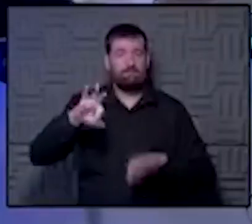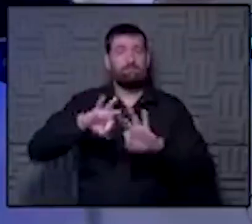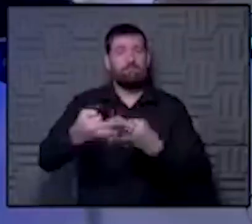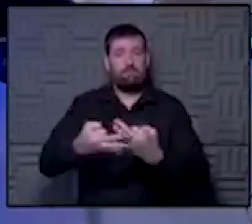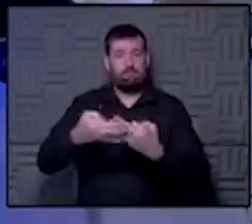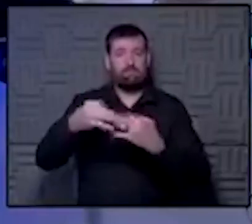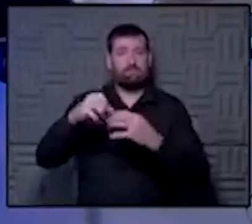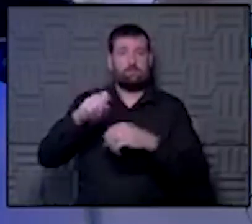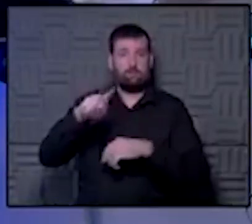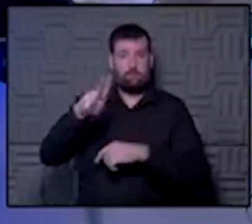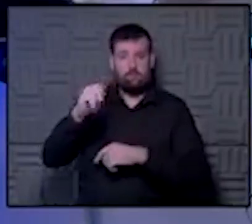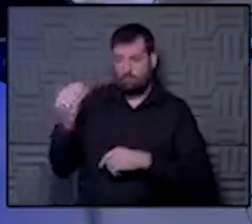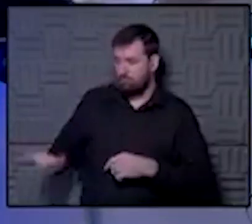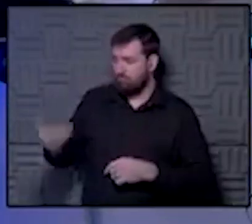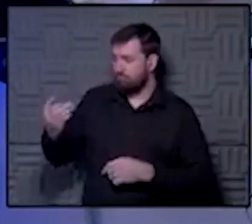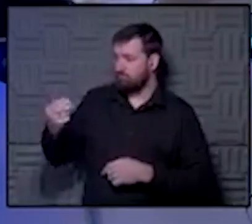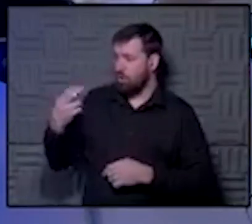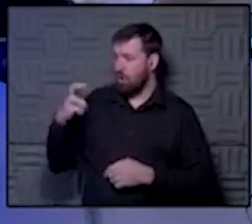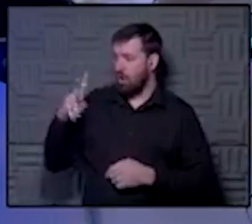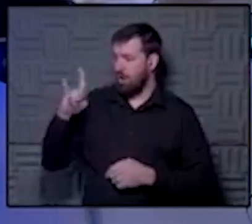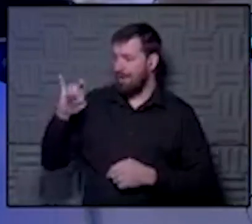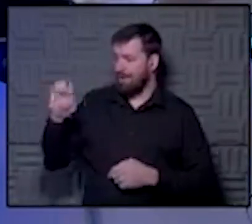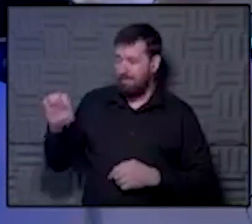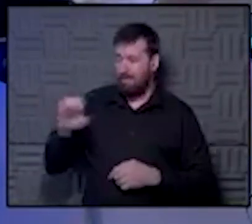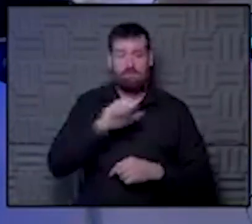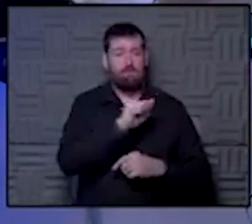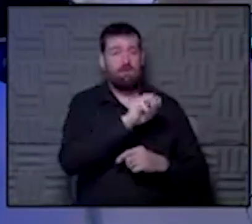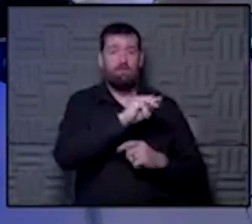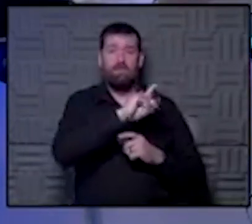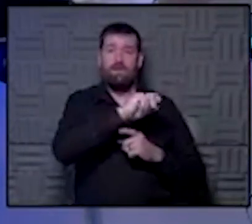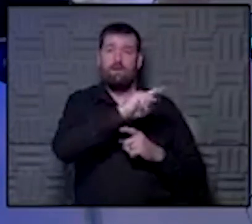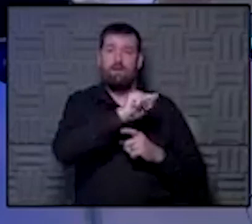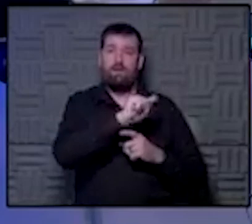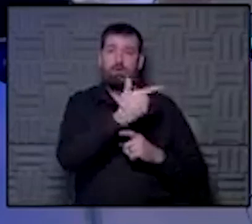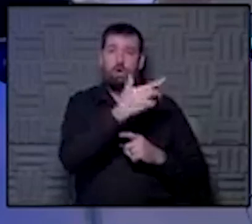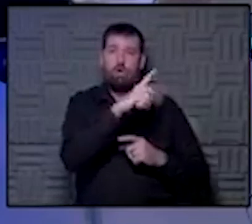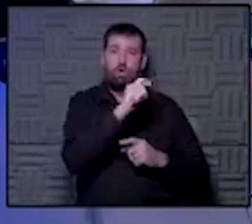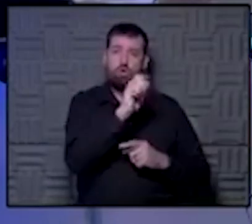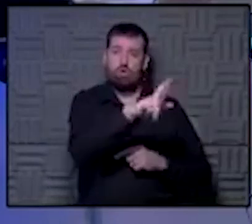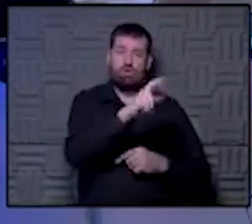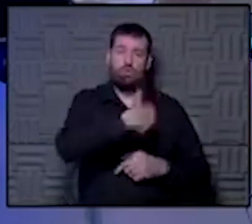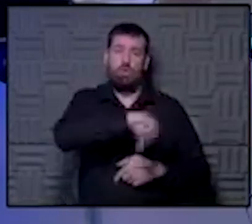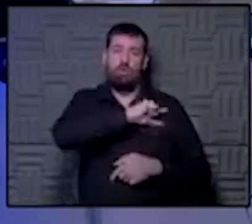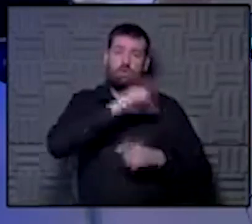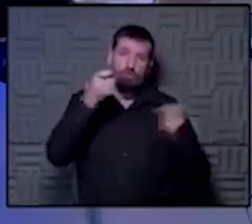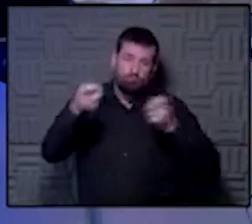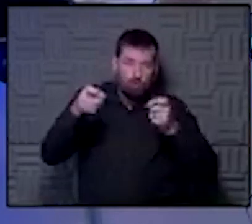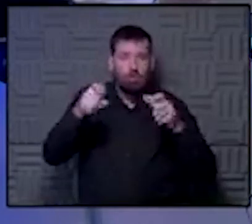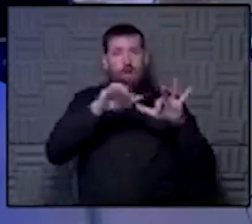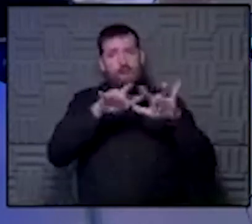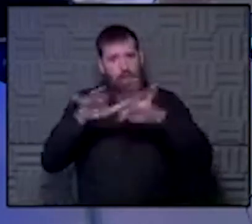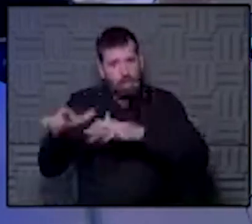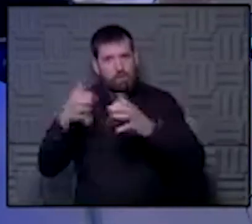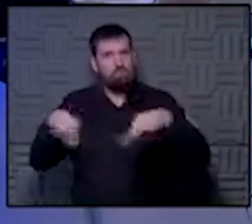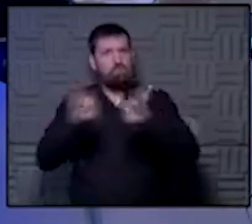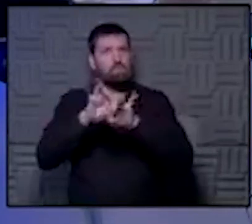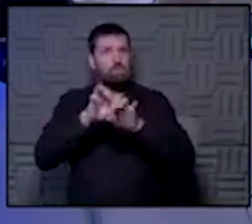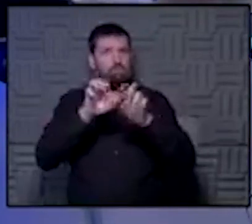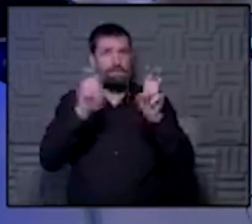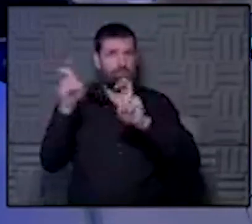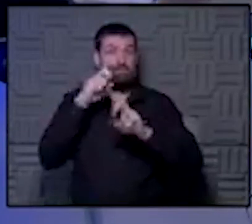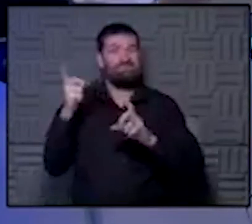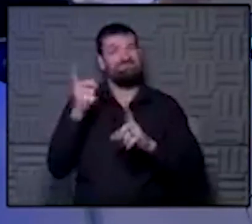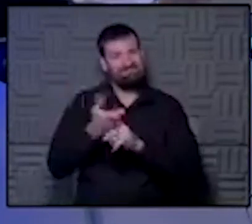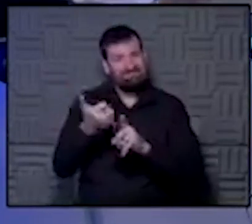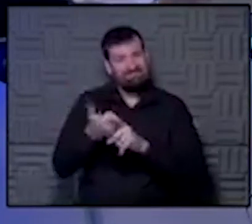joined by Hawkeye and by Amanda Gartner, our Director of Infection Prevention, Quality and Control, and a bunch of other important titles, because she's a very